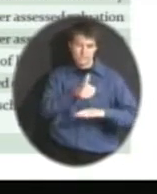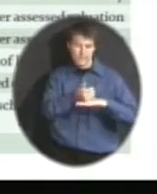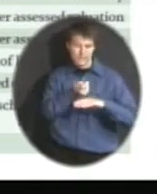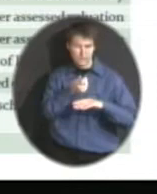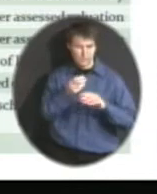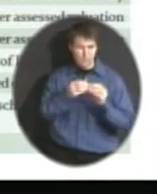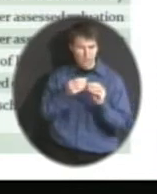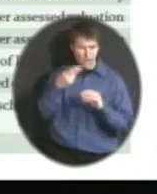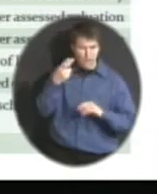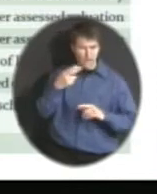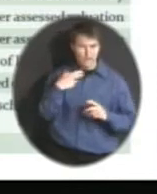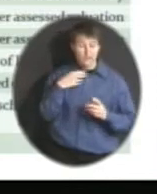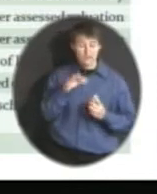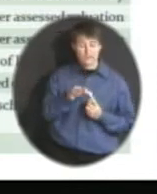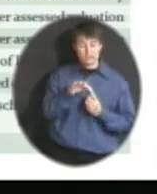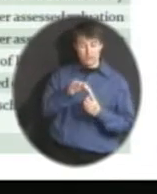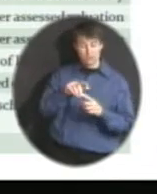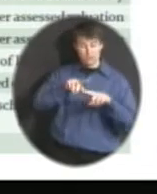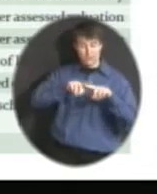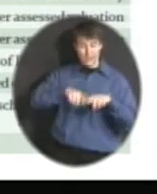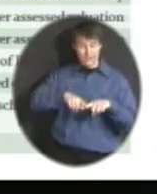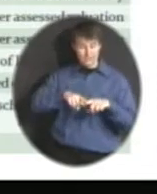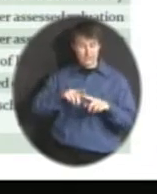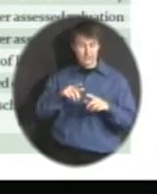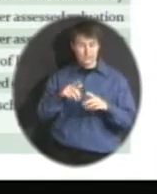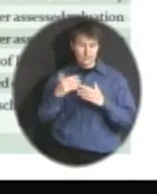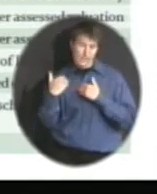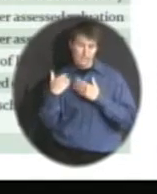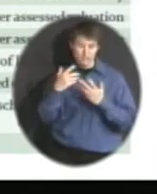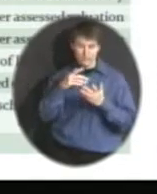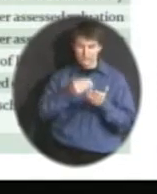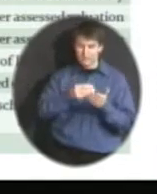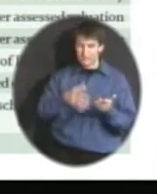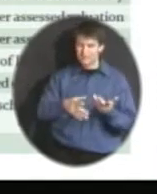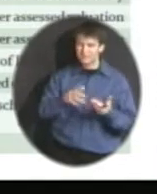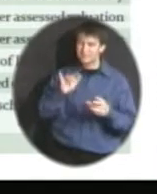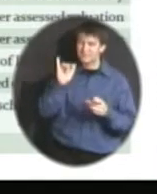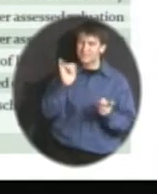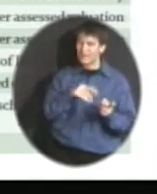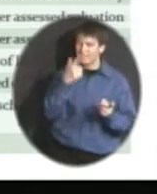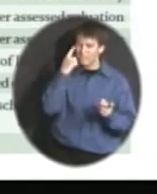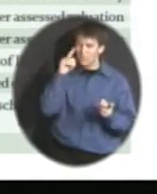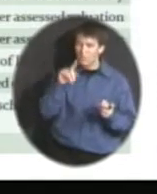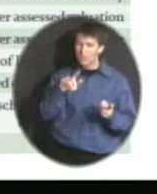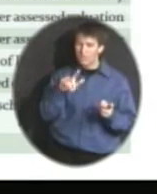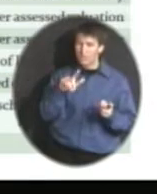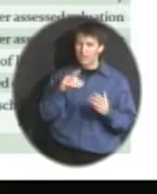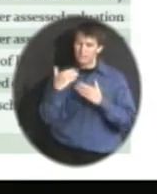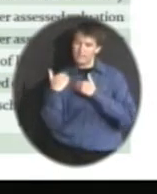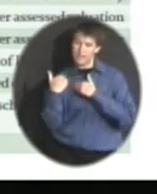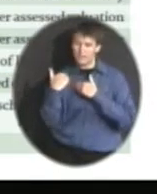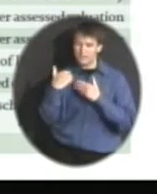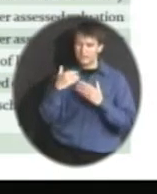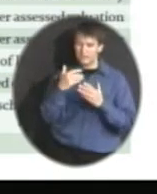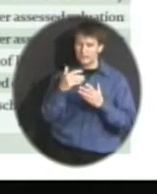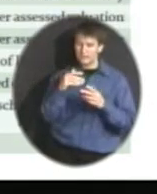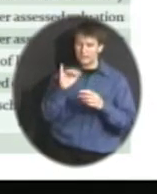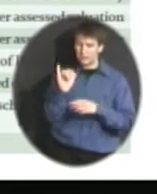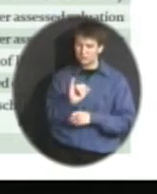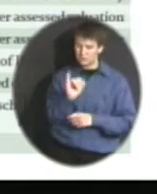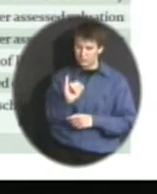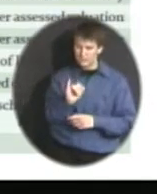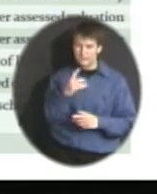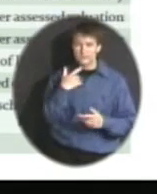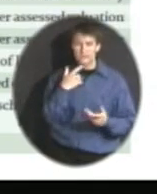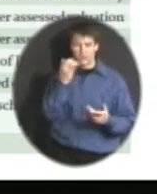higher. Special liability expense, the same thing. Special liability is for liability insurance premium, any